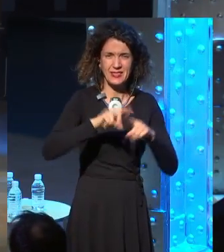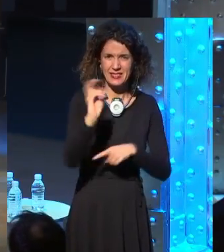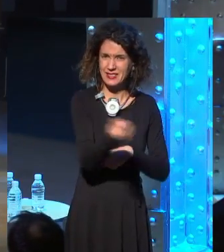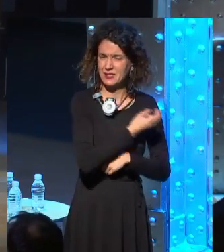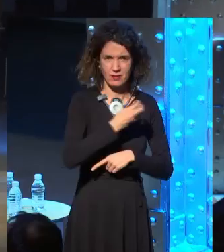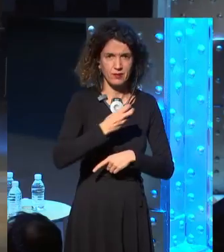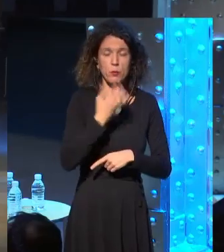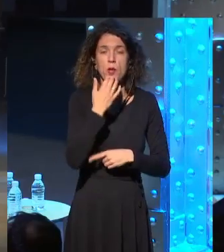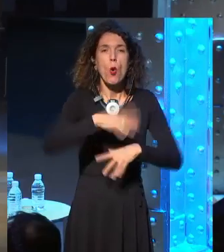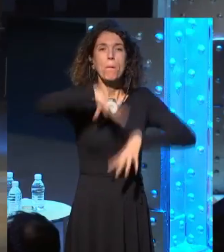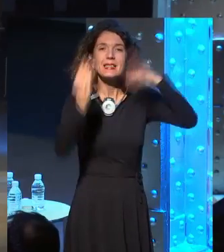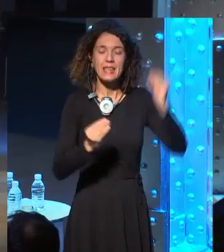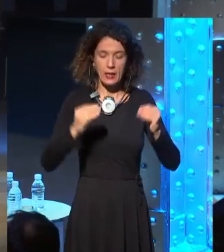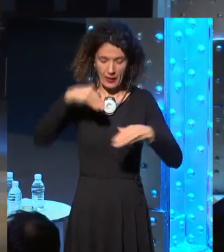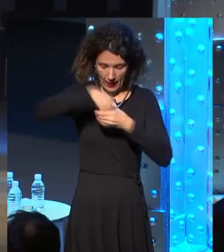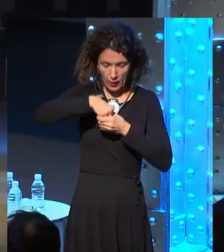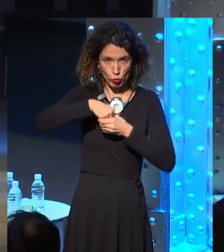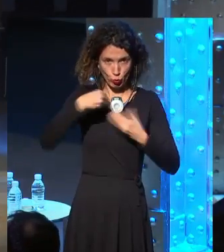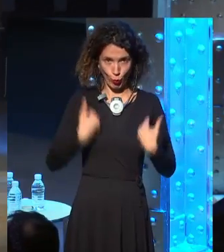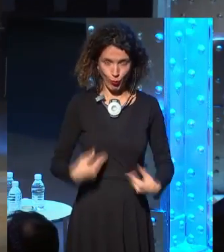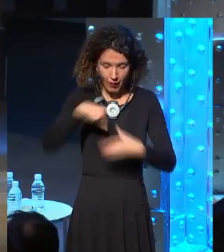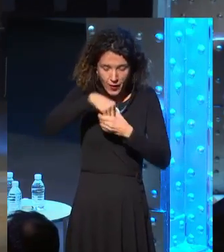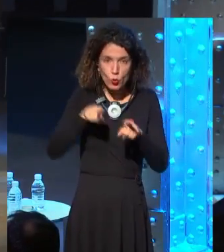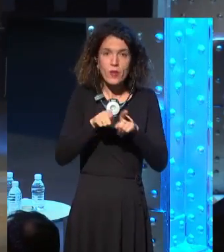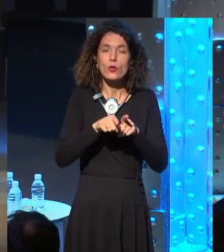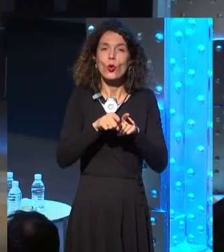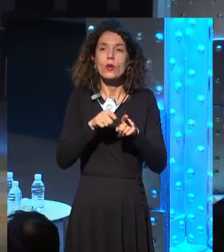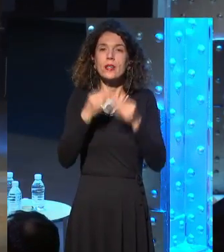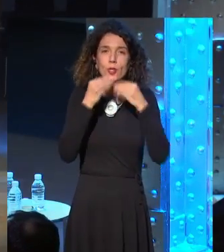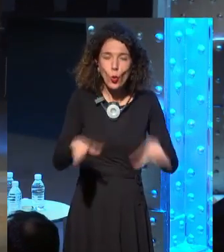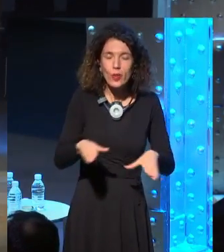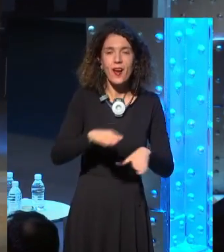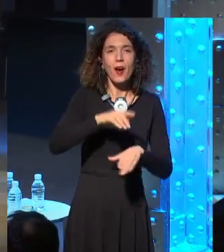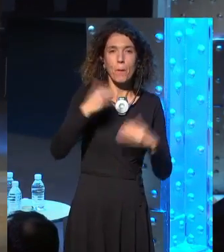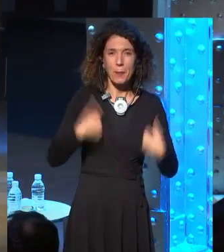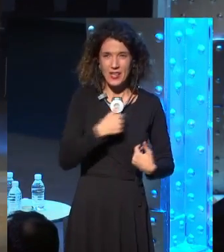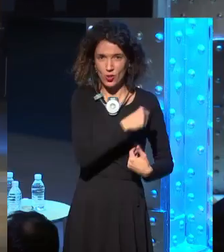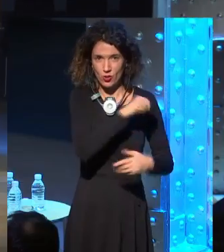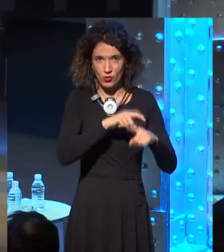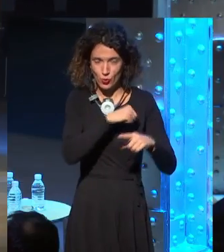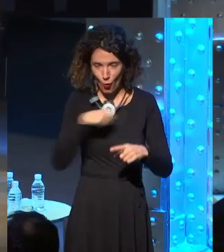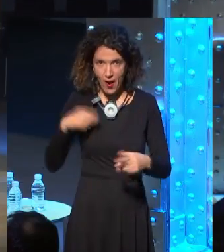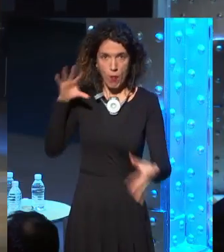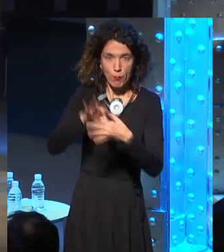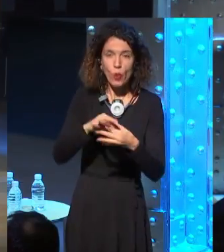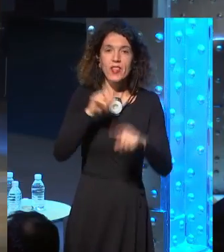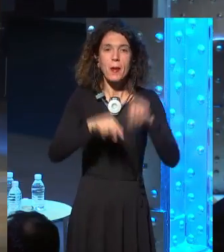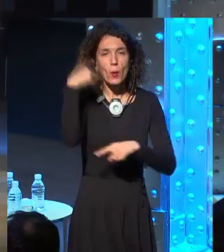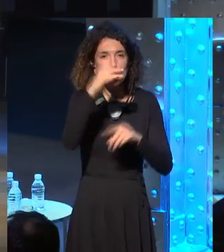colored with your personal history and all these cultural connotations. And